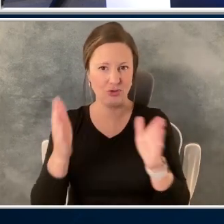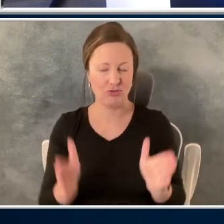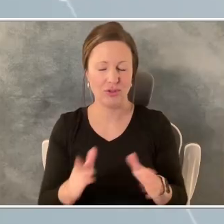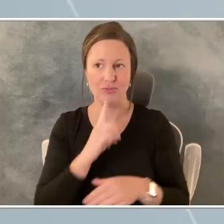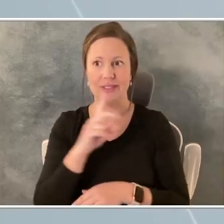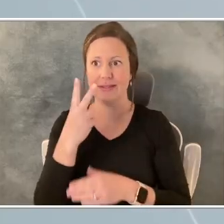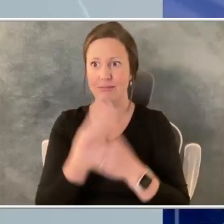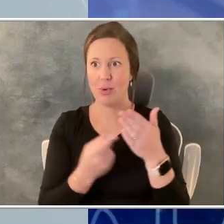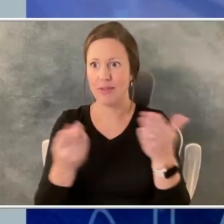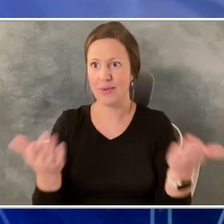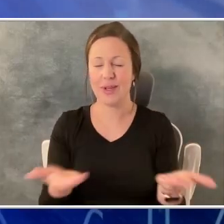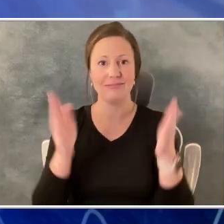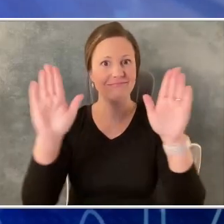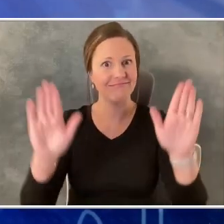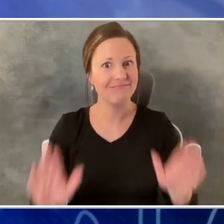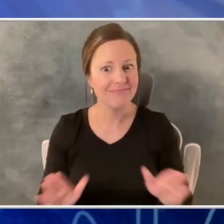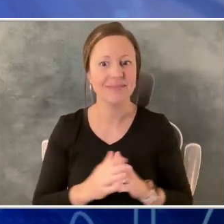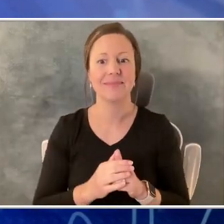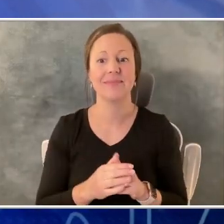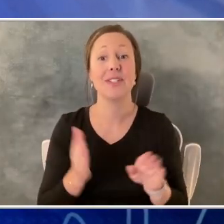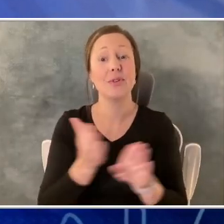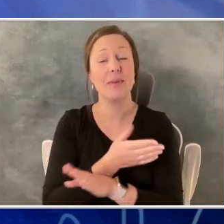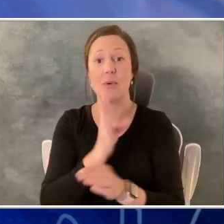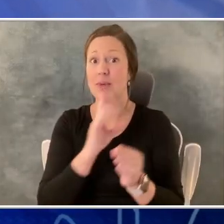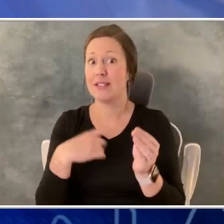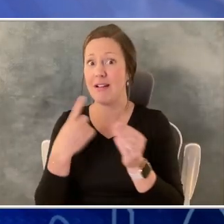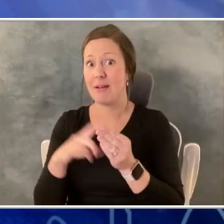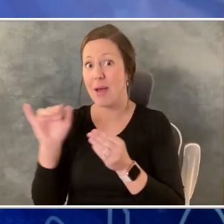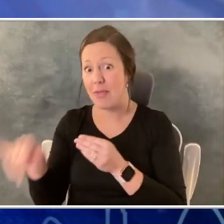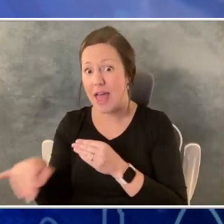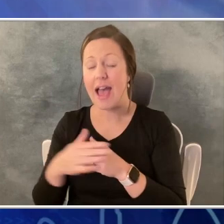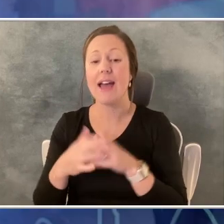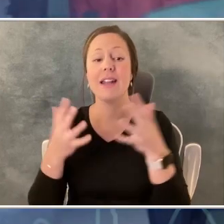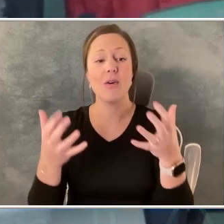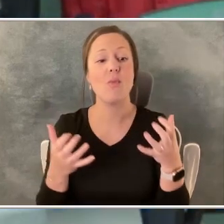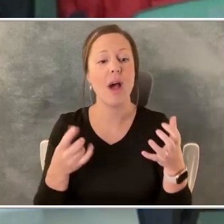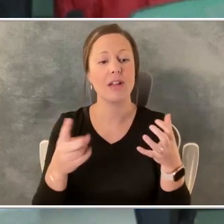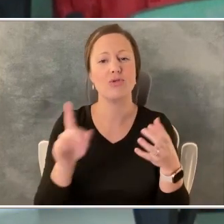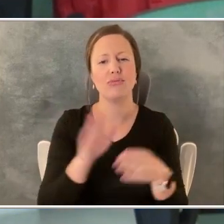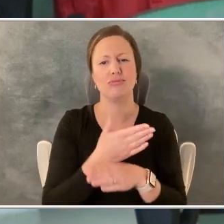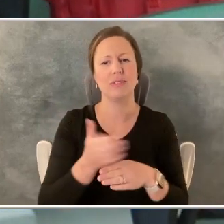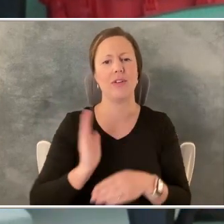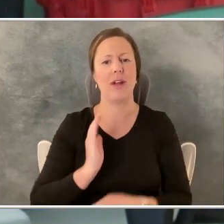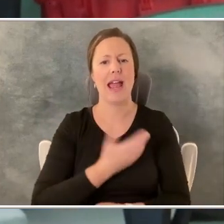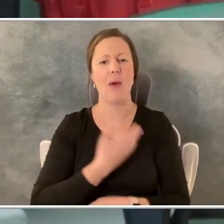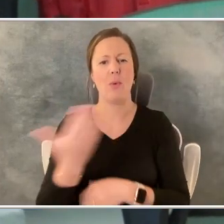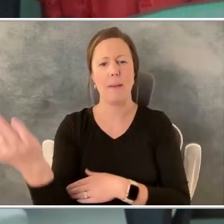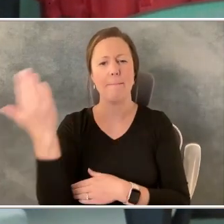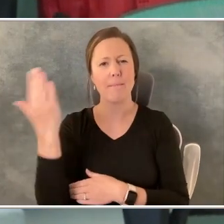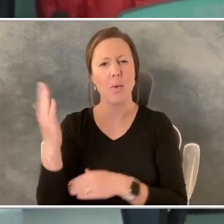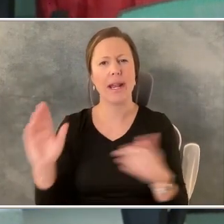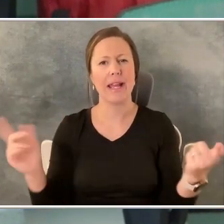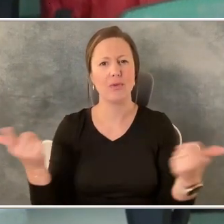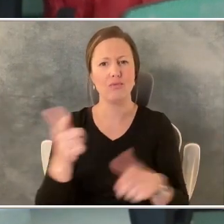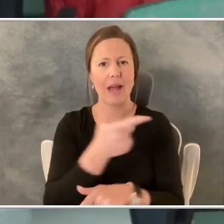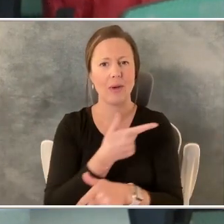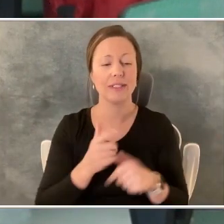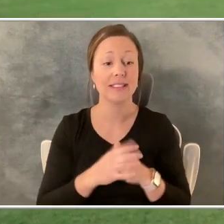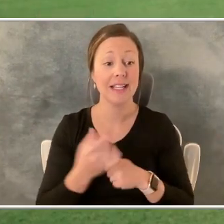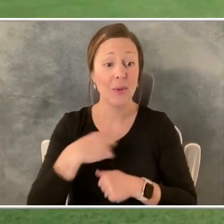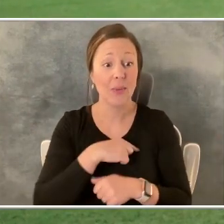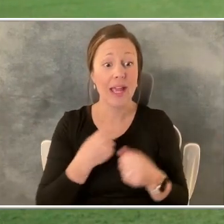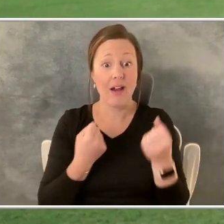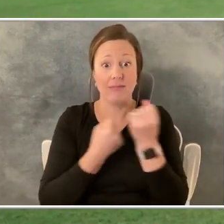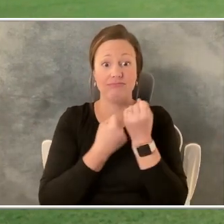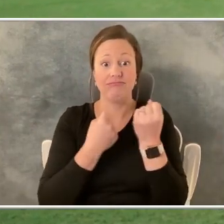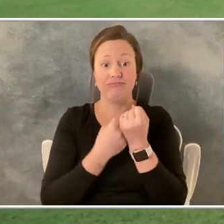get real with menopause, we're going to get teal in our morning rounds. The University of Kansas Health System is cheering on the Kansas City Current heading